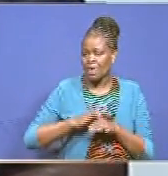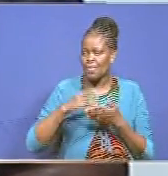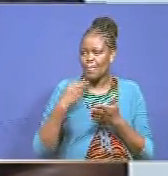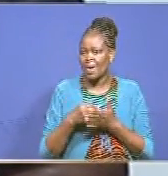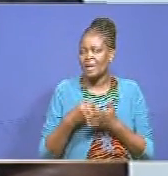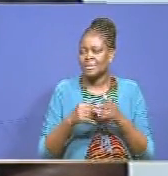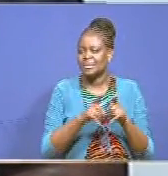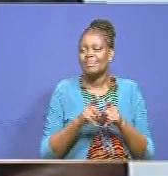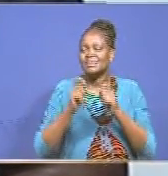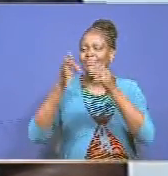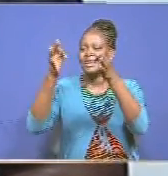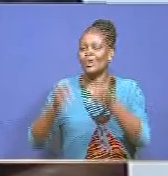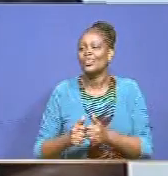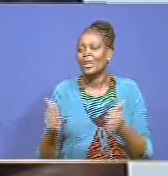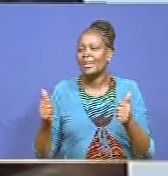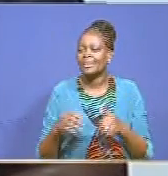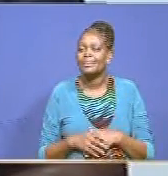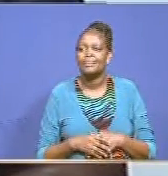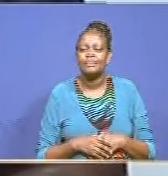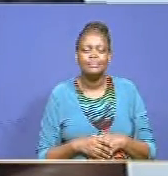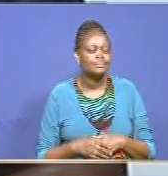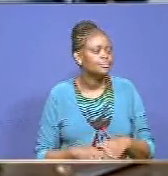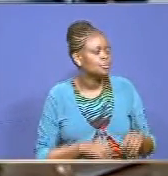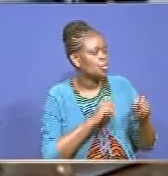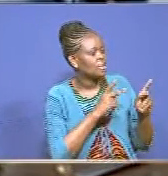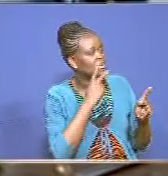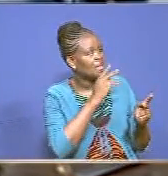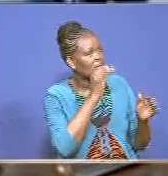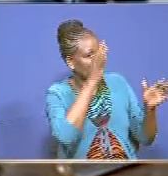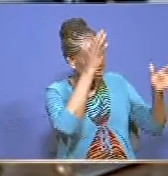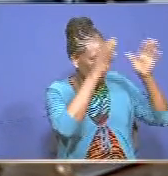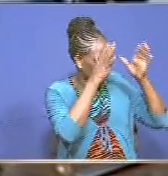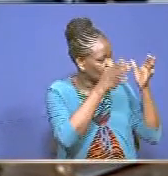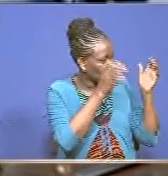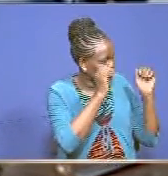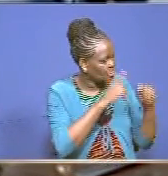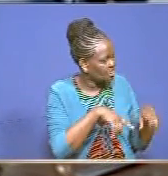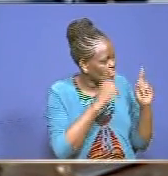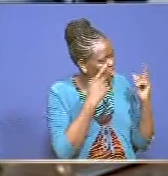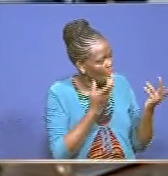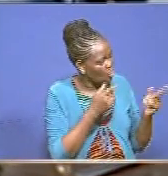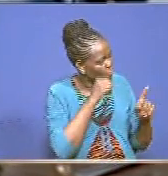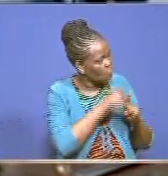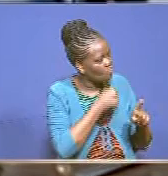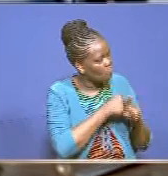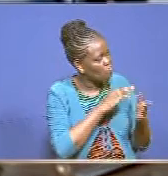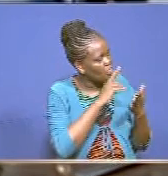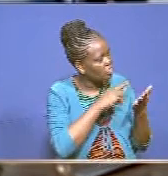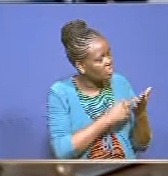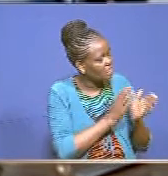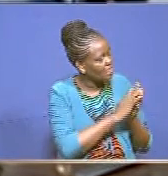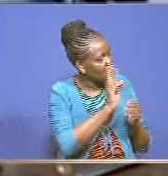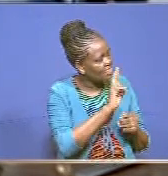they also need to account for what they already gotten. Uh-huh. Do you see that the initiative going anywhere, the pushing for more resources and a referendum while